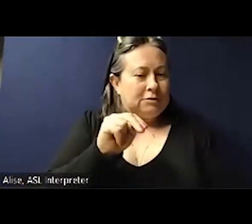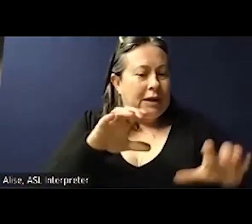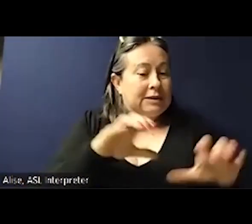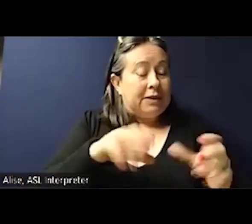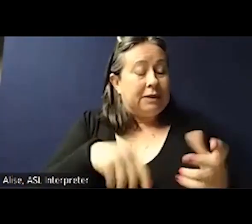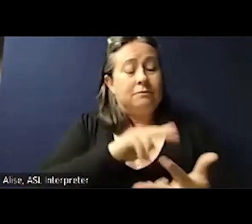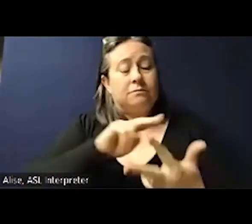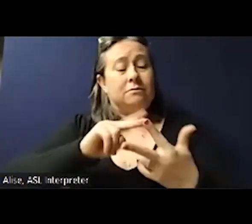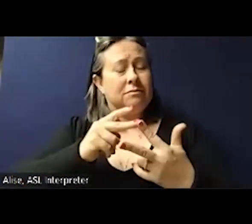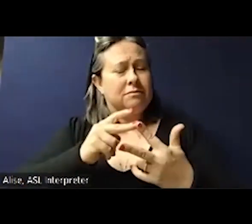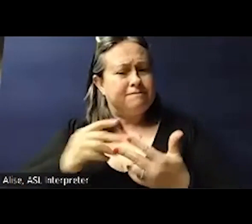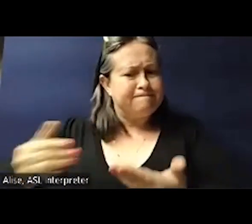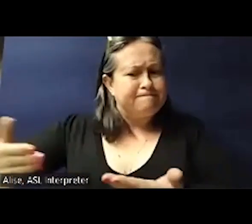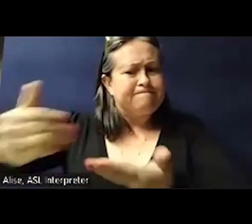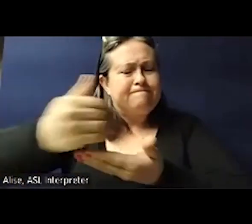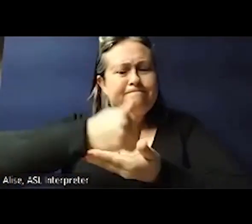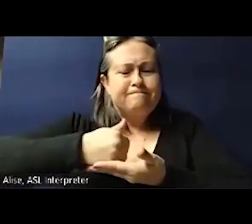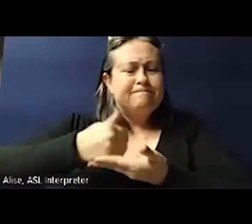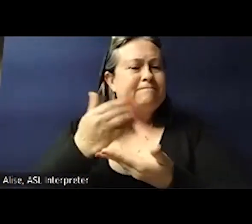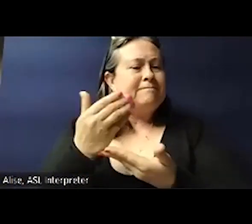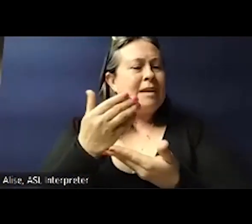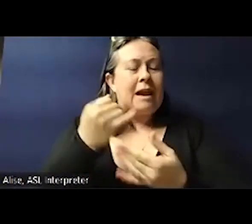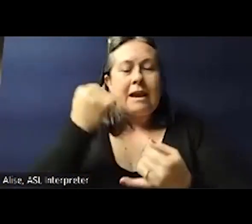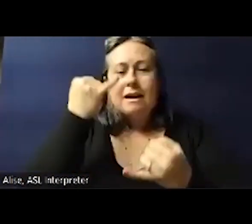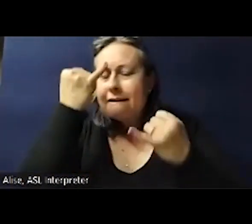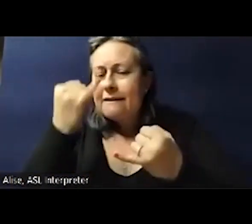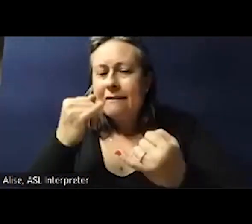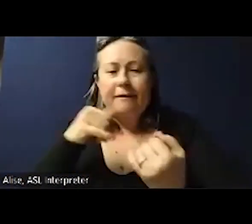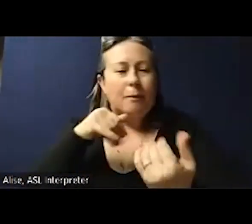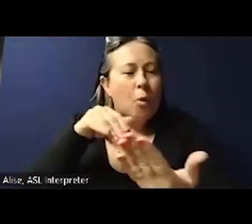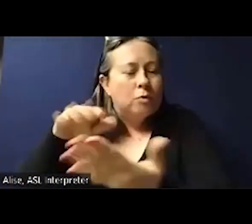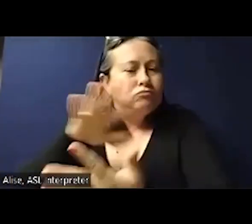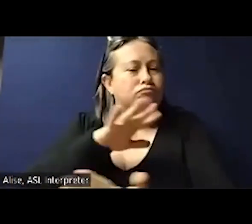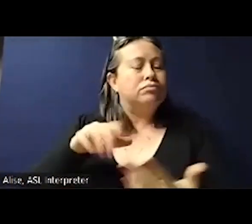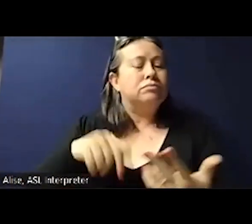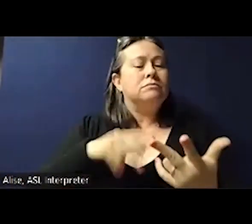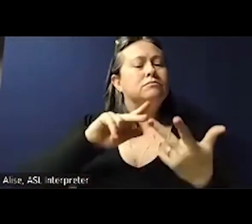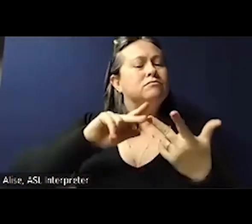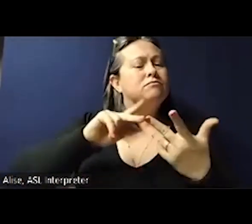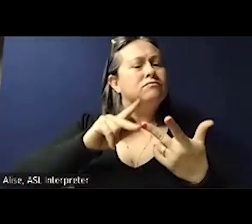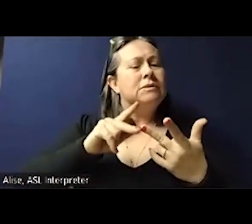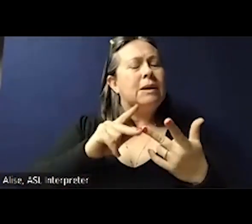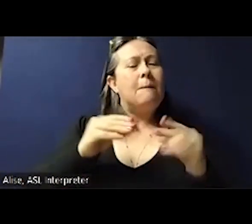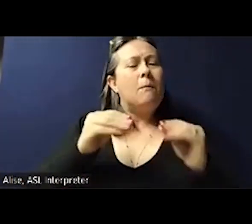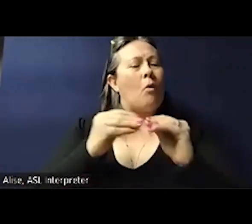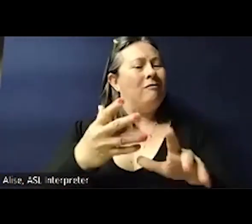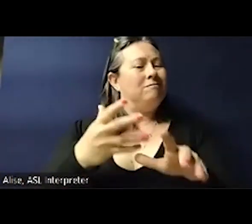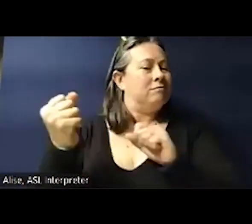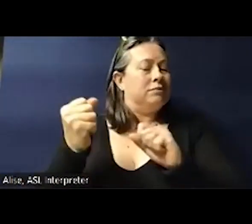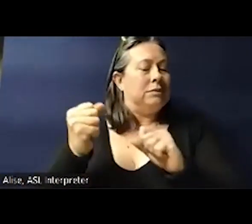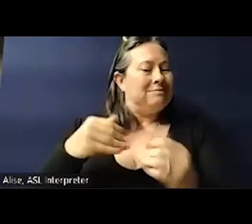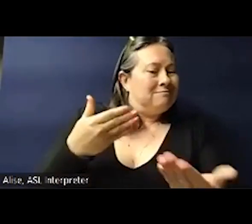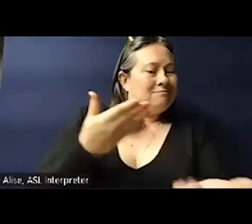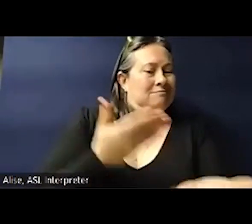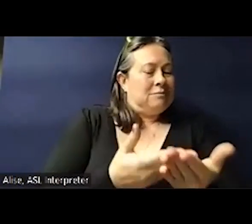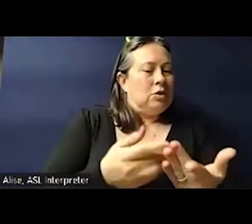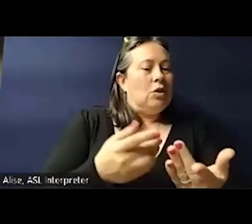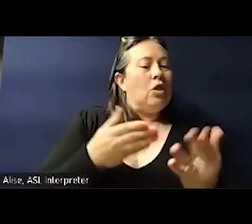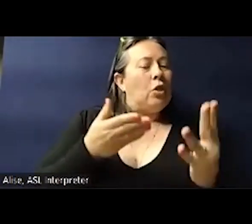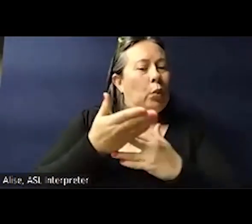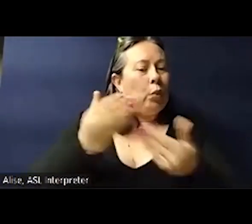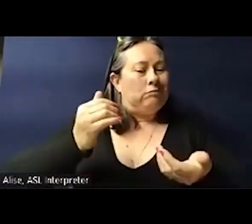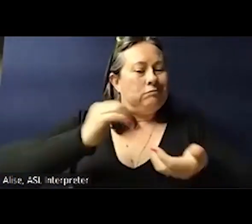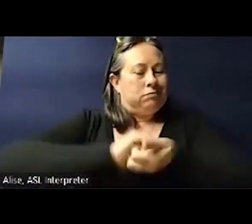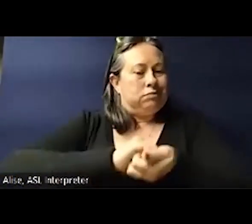cultivate innovative ideas and novel approaches. And three, we want to speed the delivery of results through collaboration and